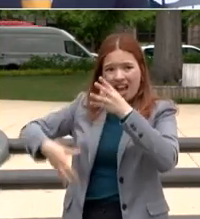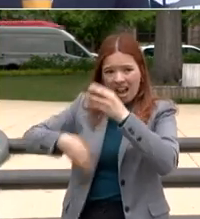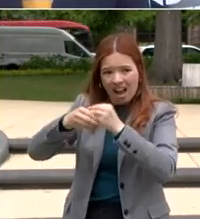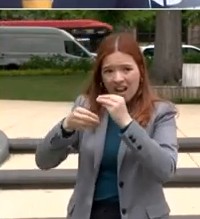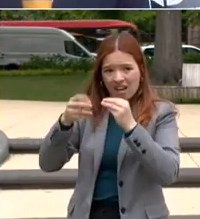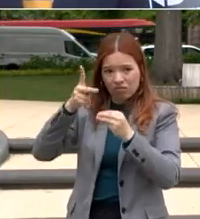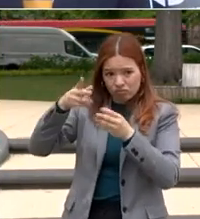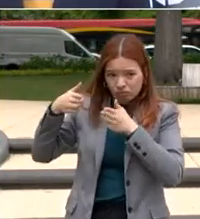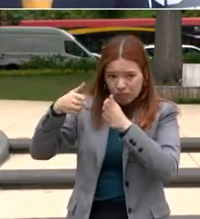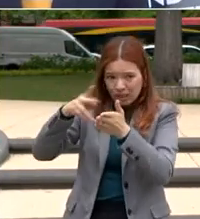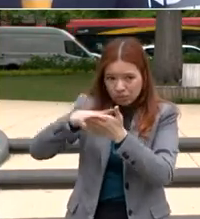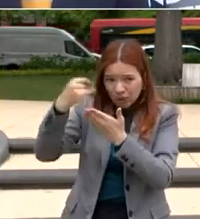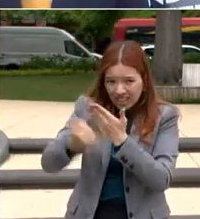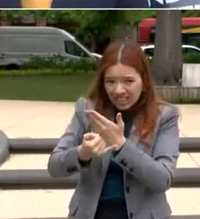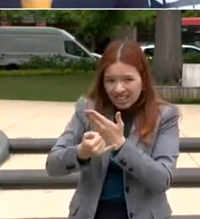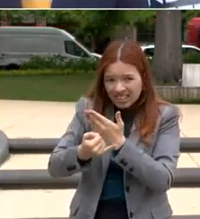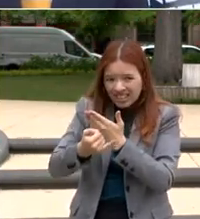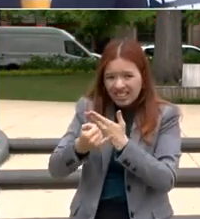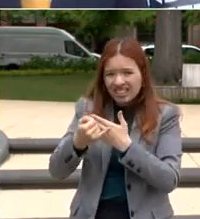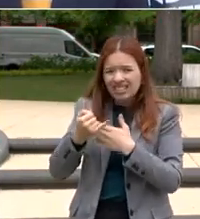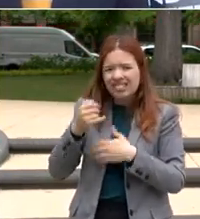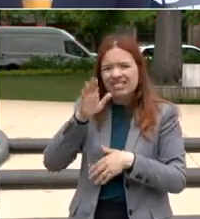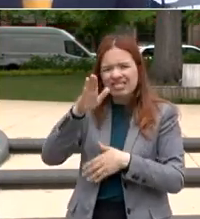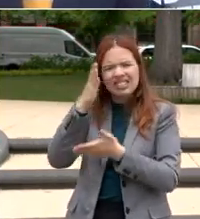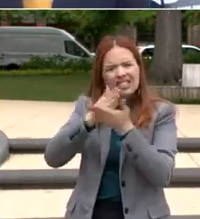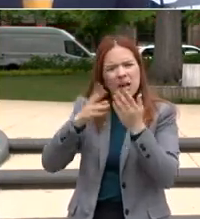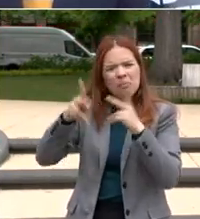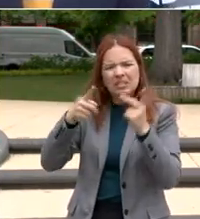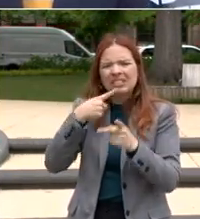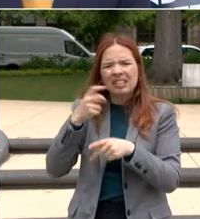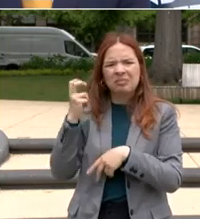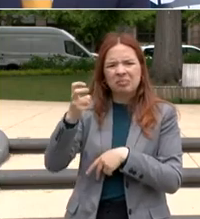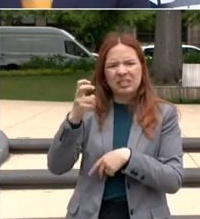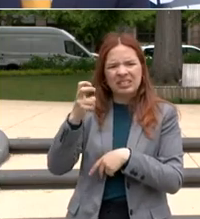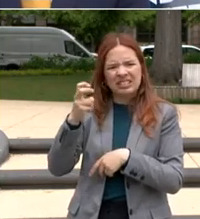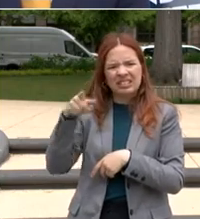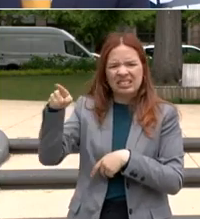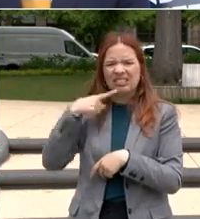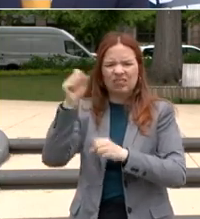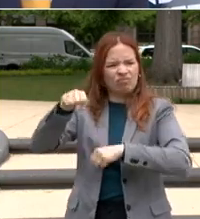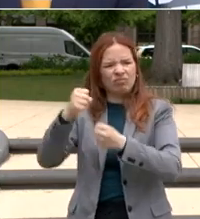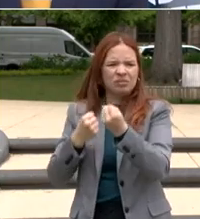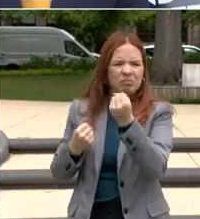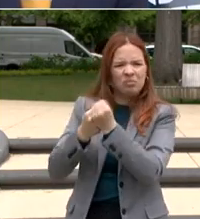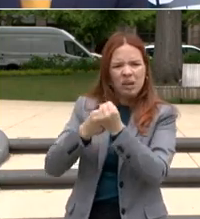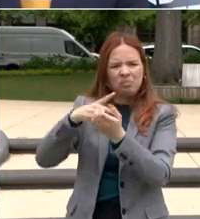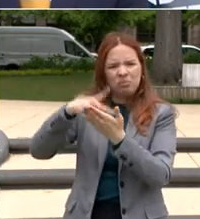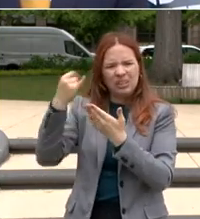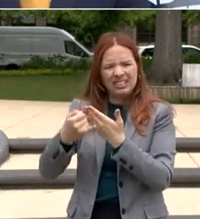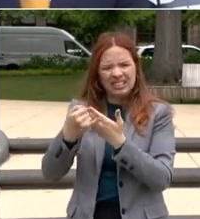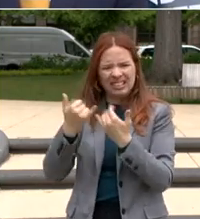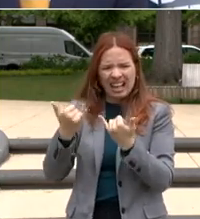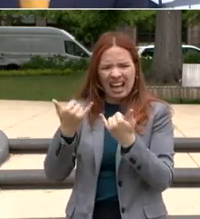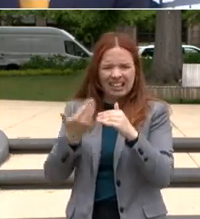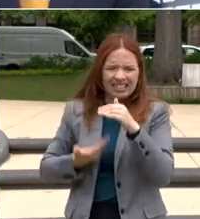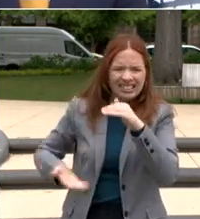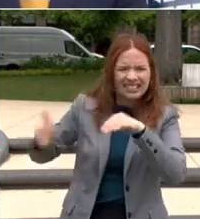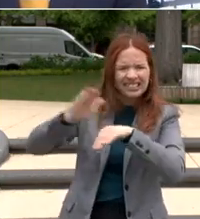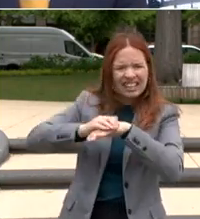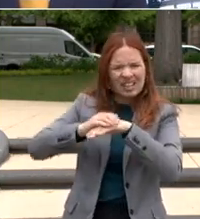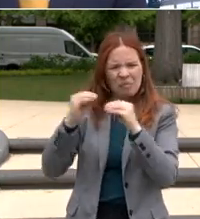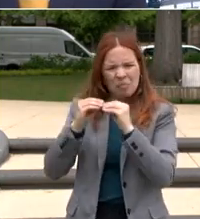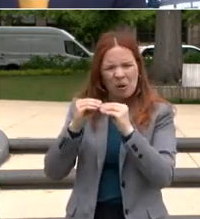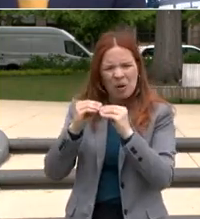with folks in the transportation world who say that, you know, they would be inclined to support this project, but increasingly it seems like there's more of a focus